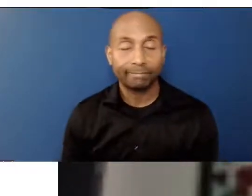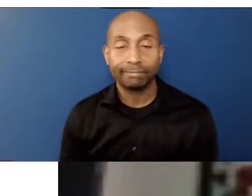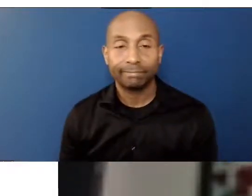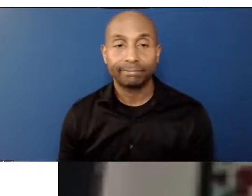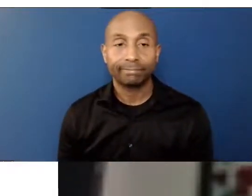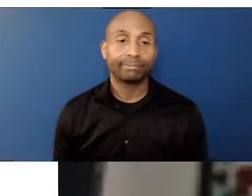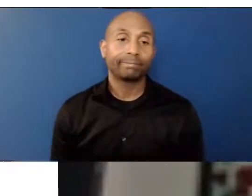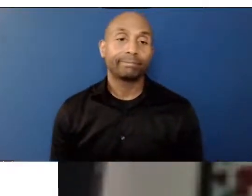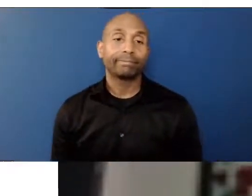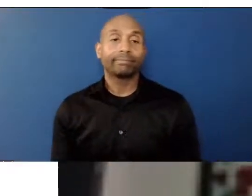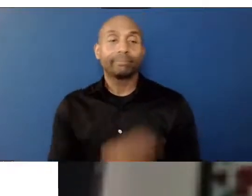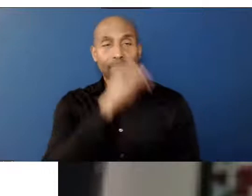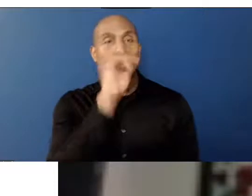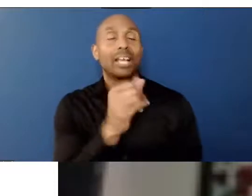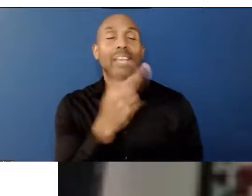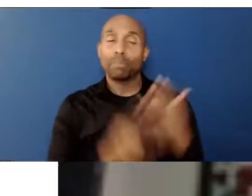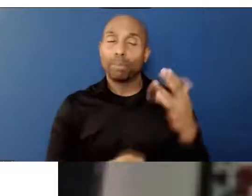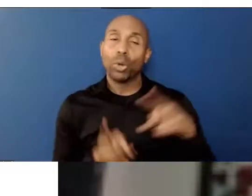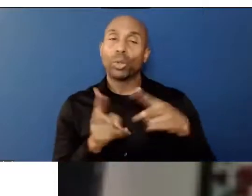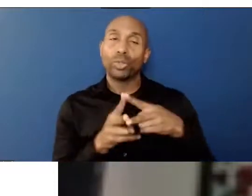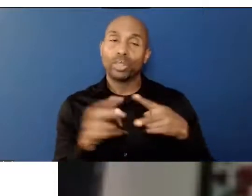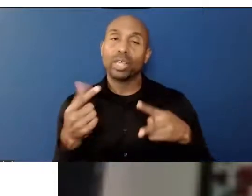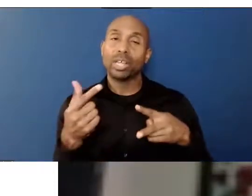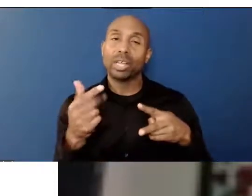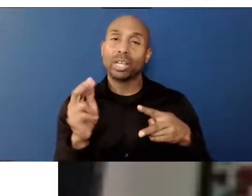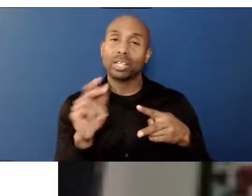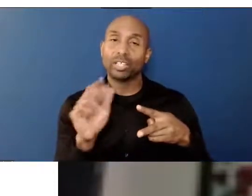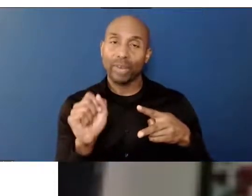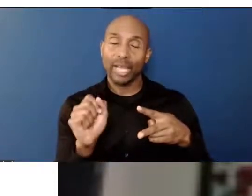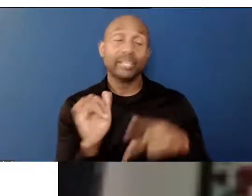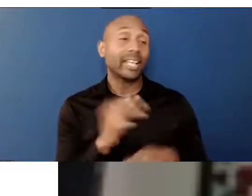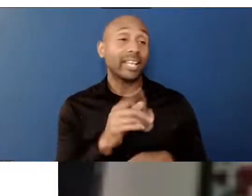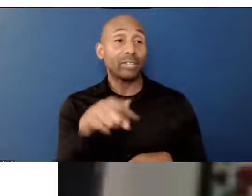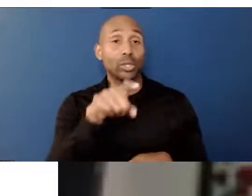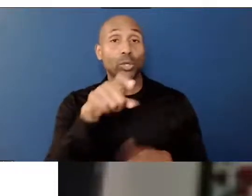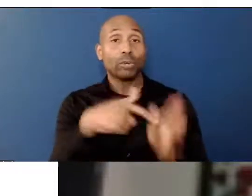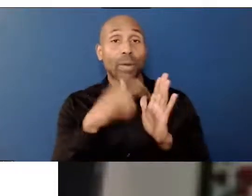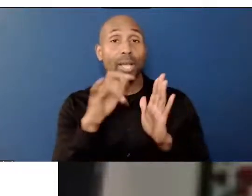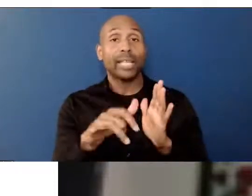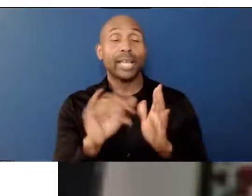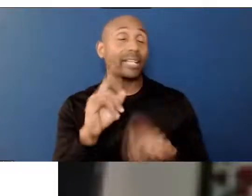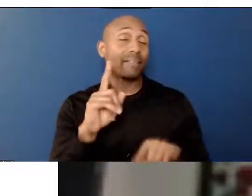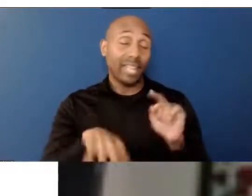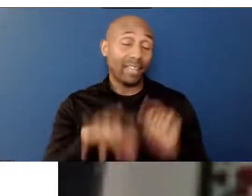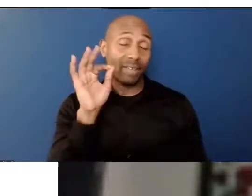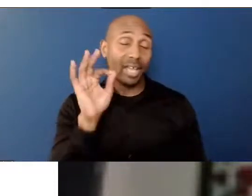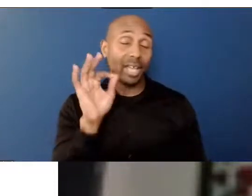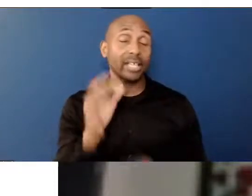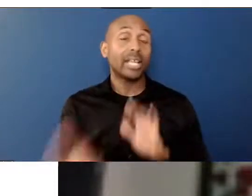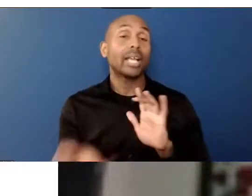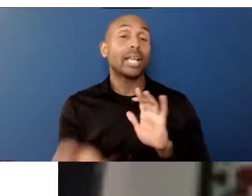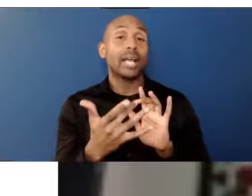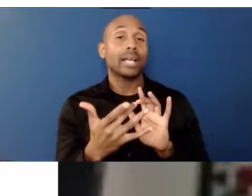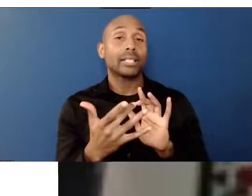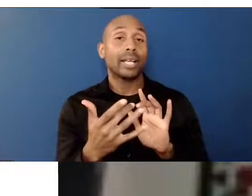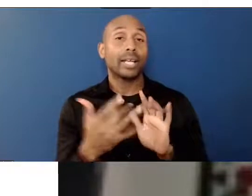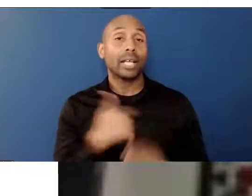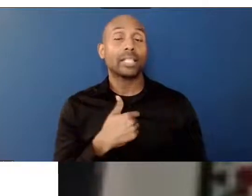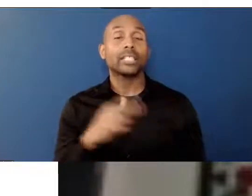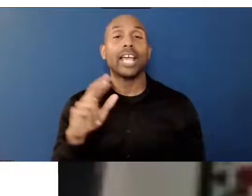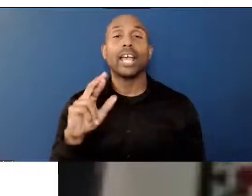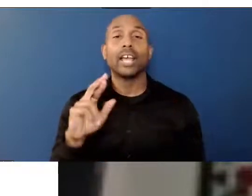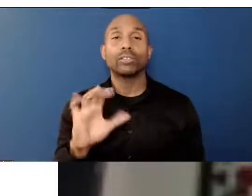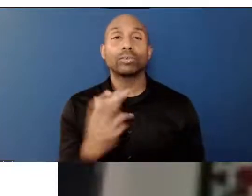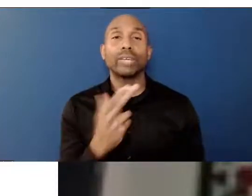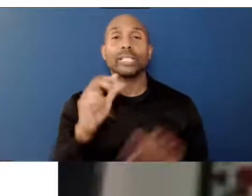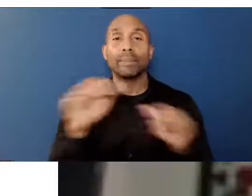absolutely love those 2 grant streams. And if you do require that and you're unable to find it, just reach out to us at reachAbility and we can point